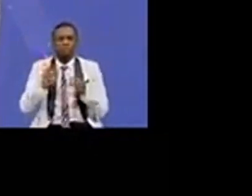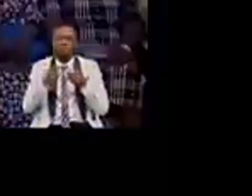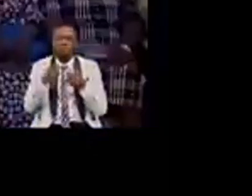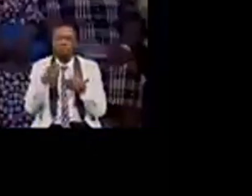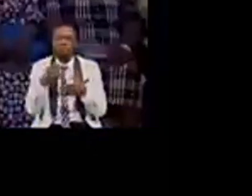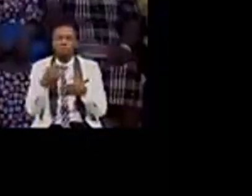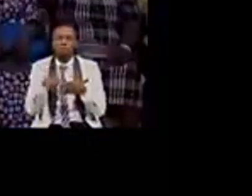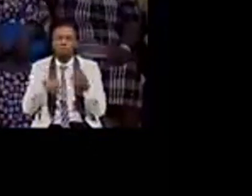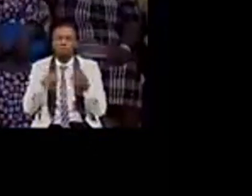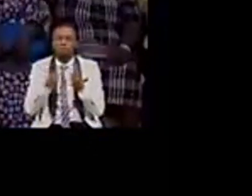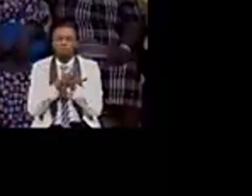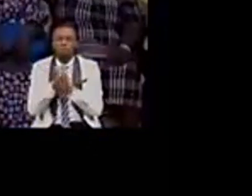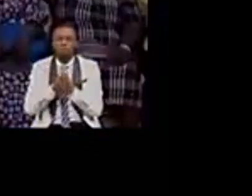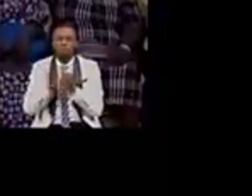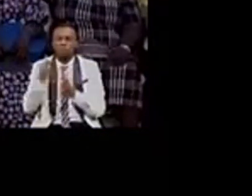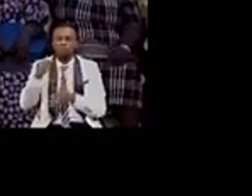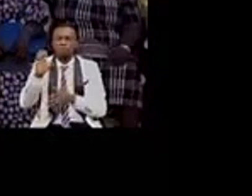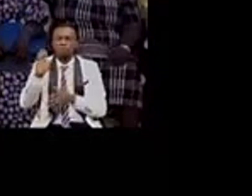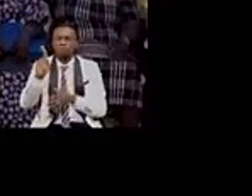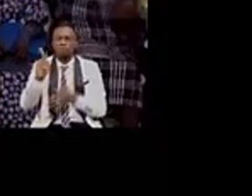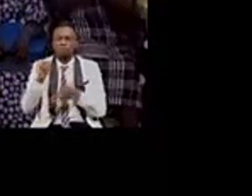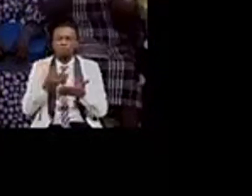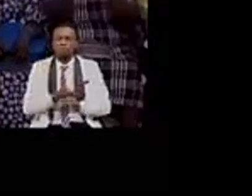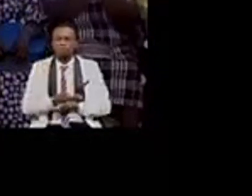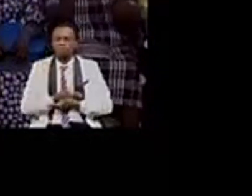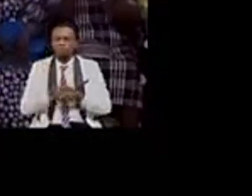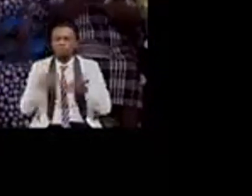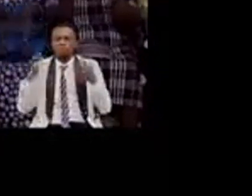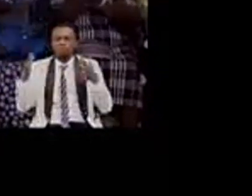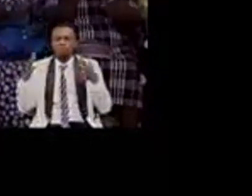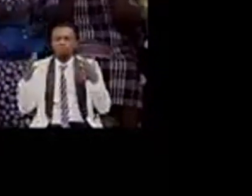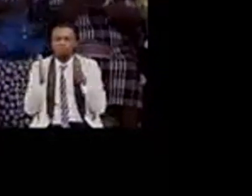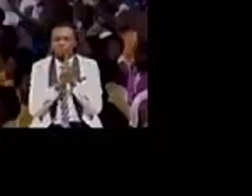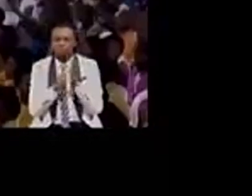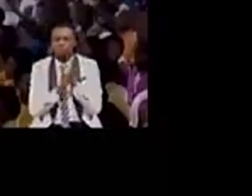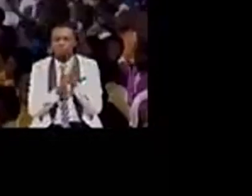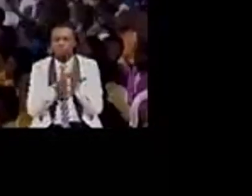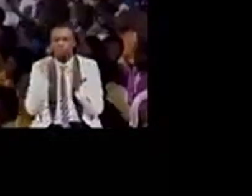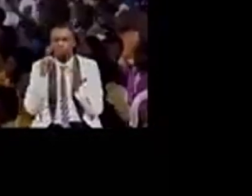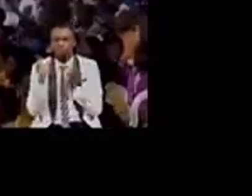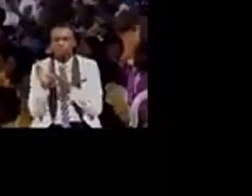baby. Put your hand together for Jesus.